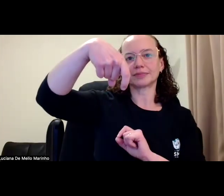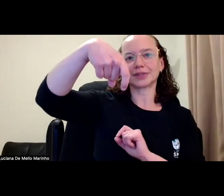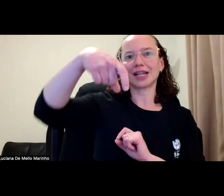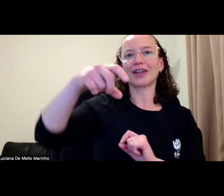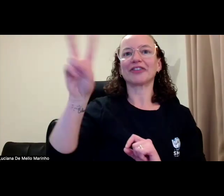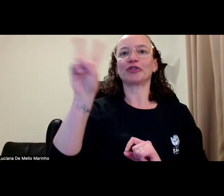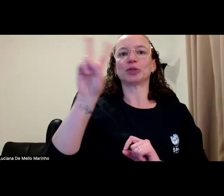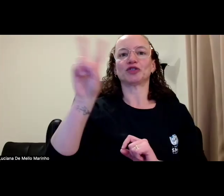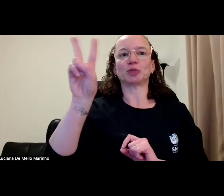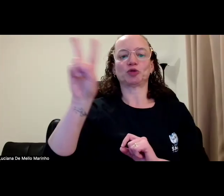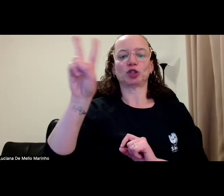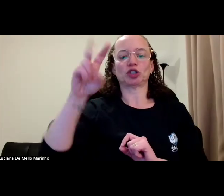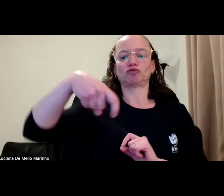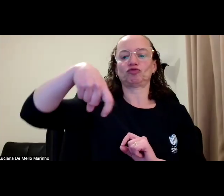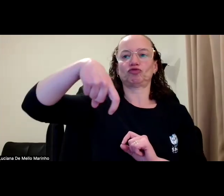and there's a metal piece,